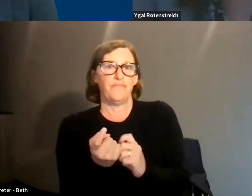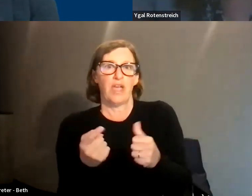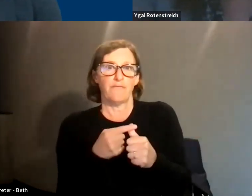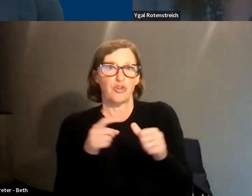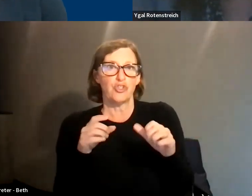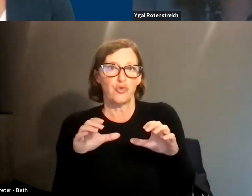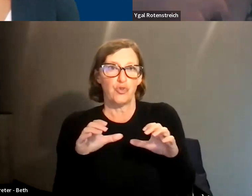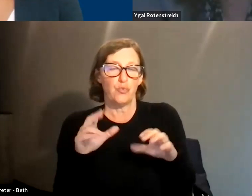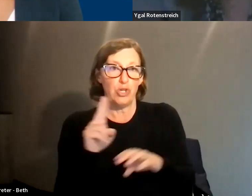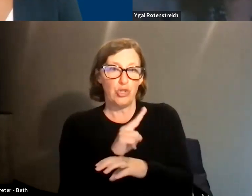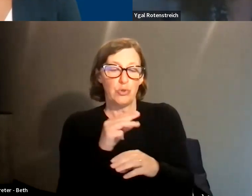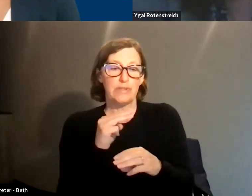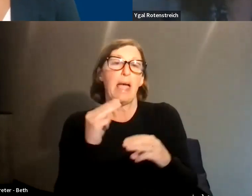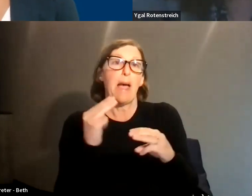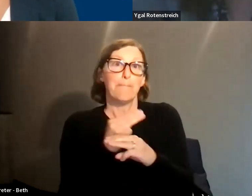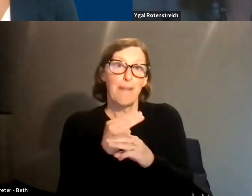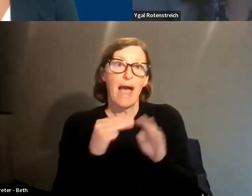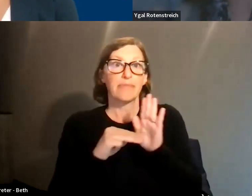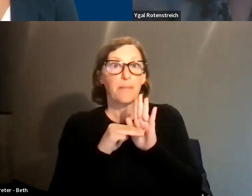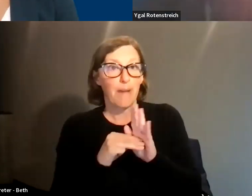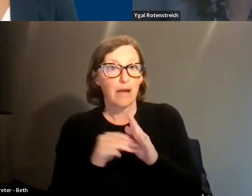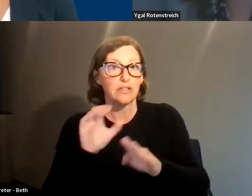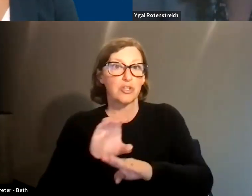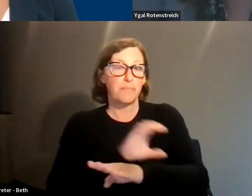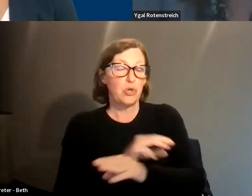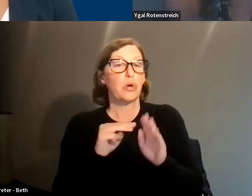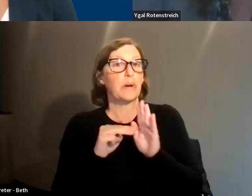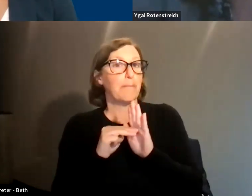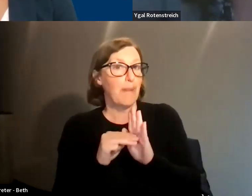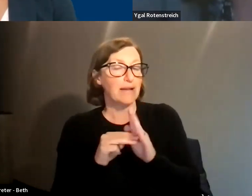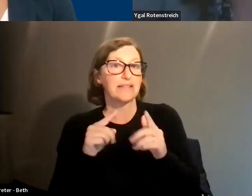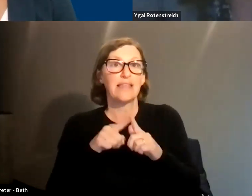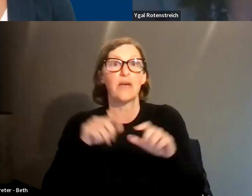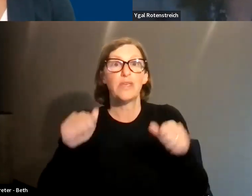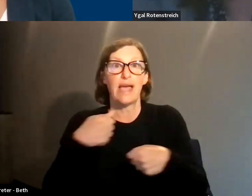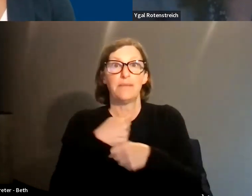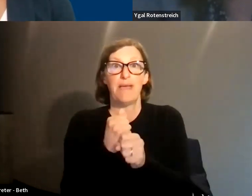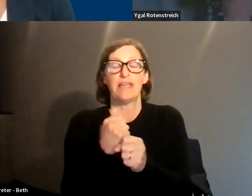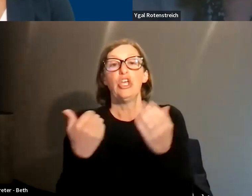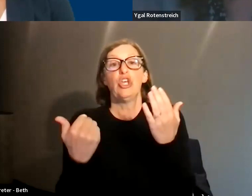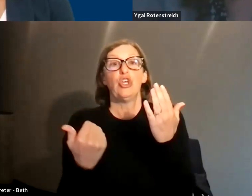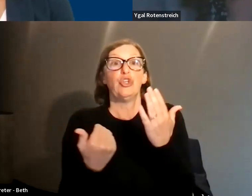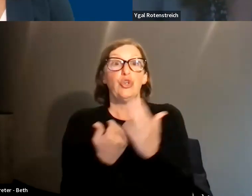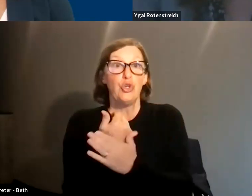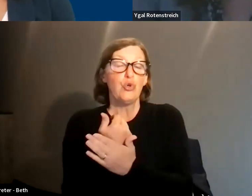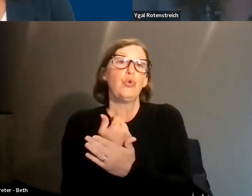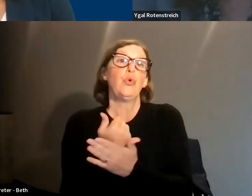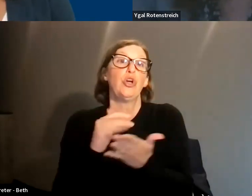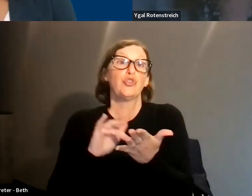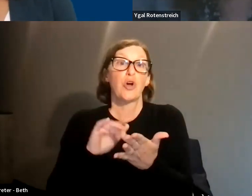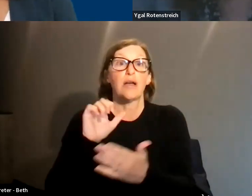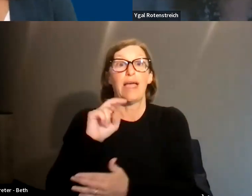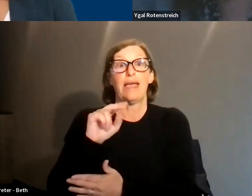using mathematical models, computerized models, and then we can generate new and what we call new drug entities in